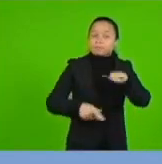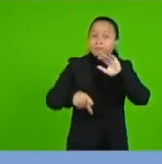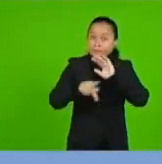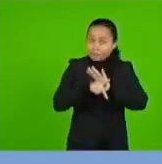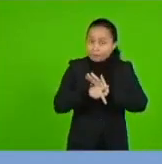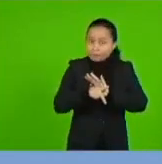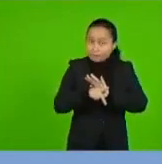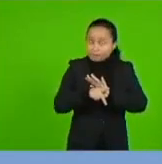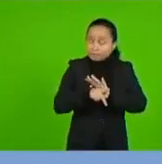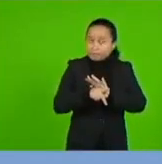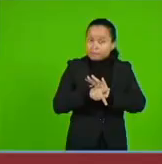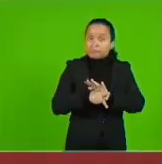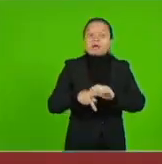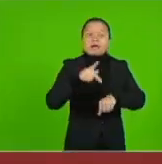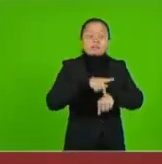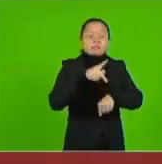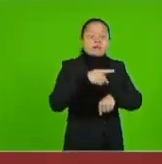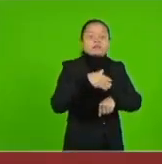The work abroad.